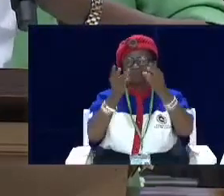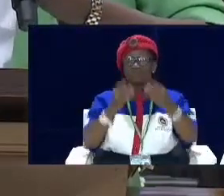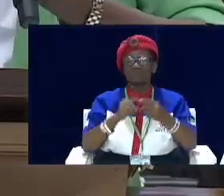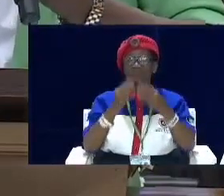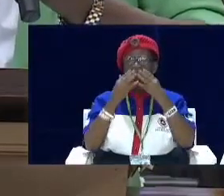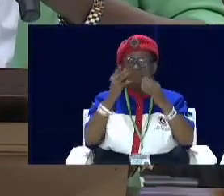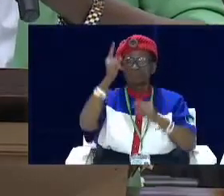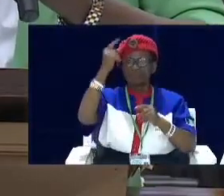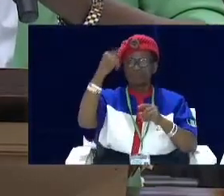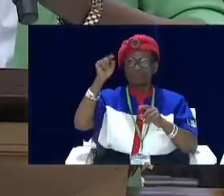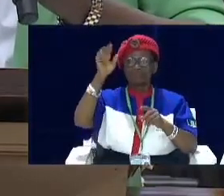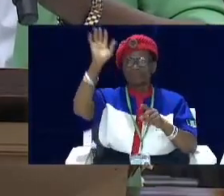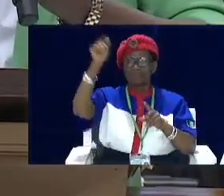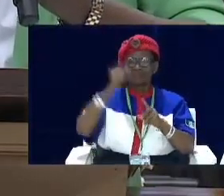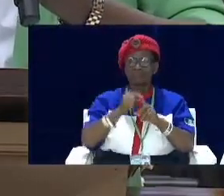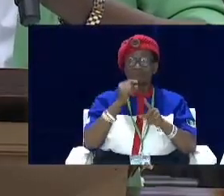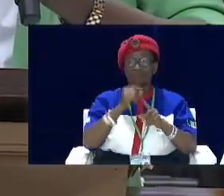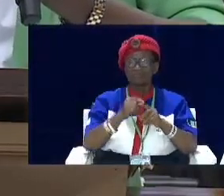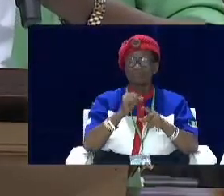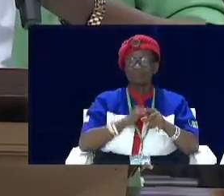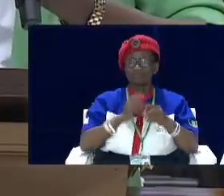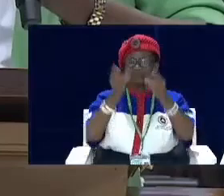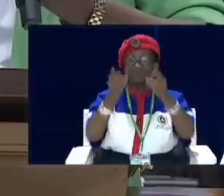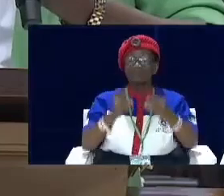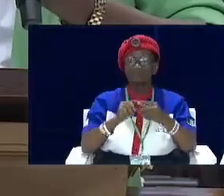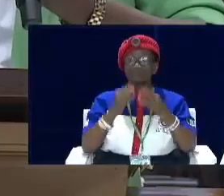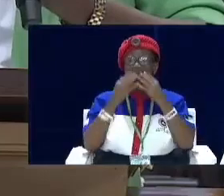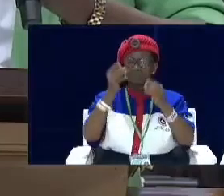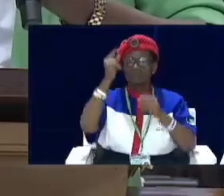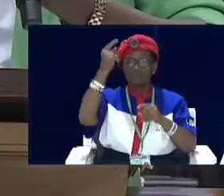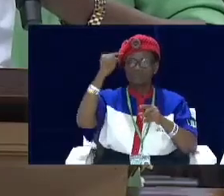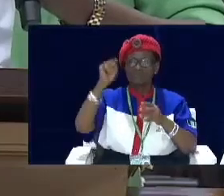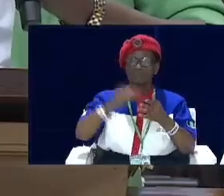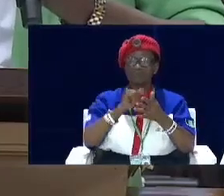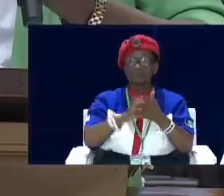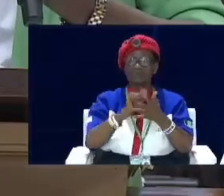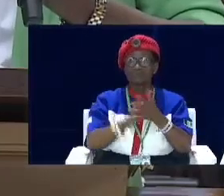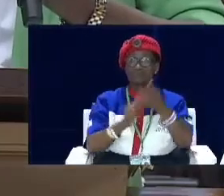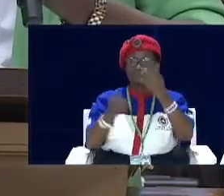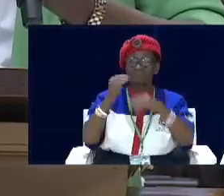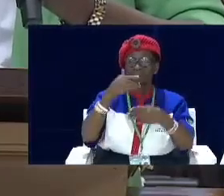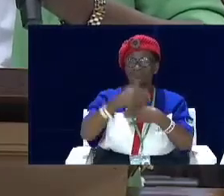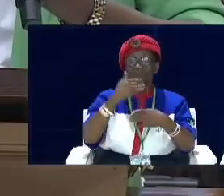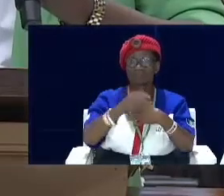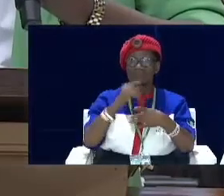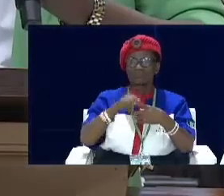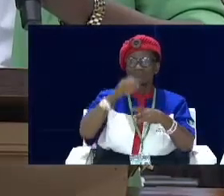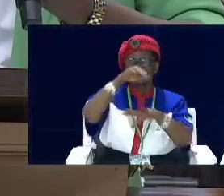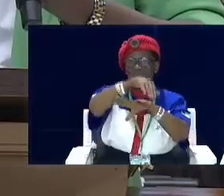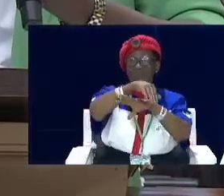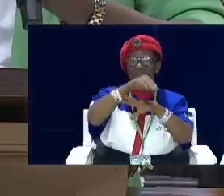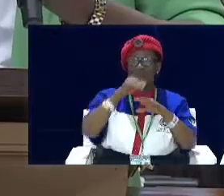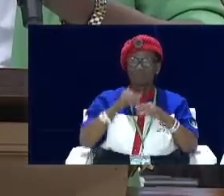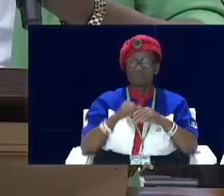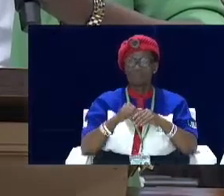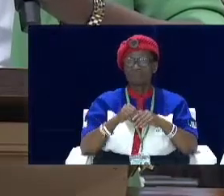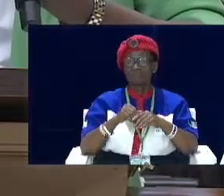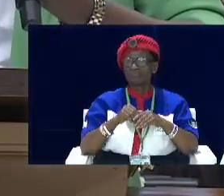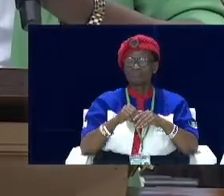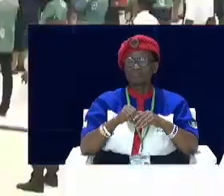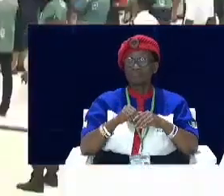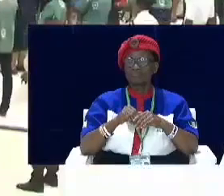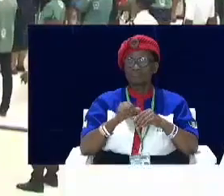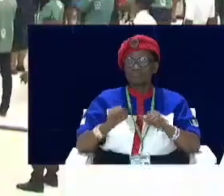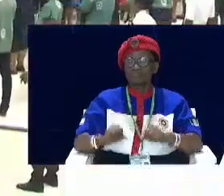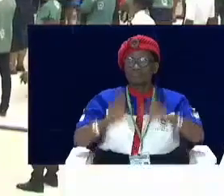word. Mo dupe fun oro yin. I want to thank you for those who have come forward tonight to surrender their lives